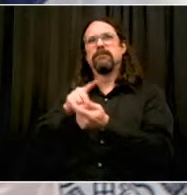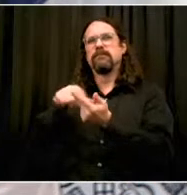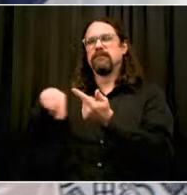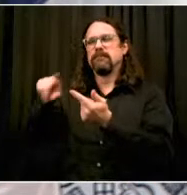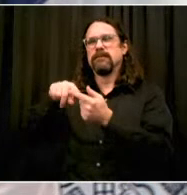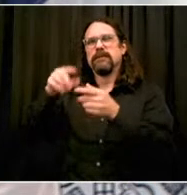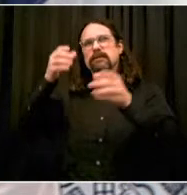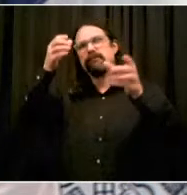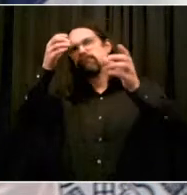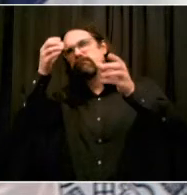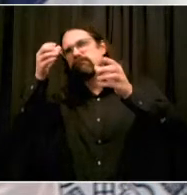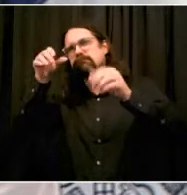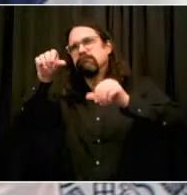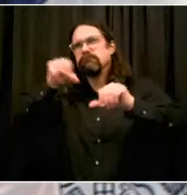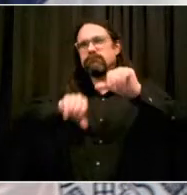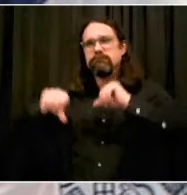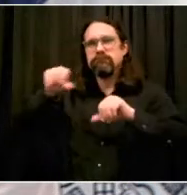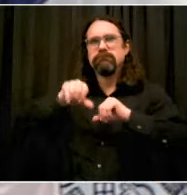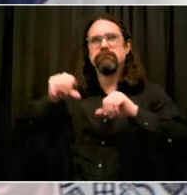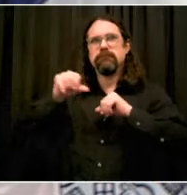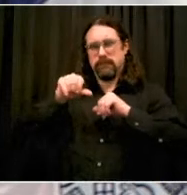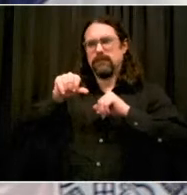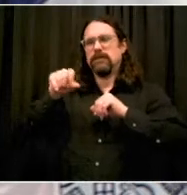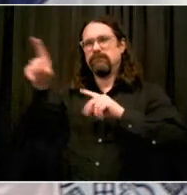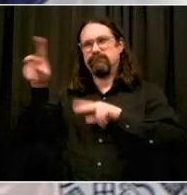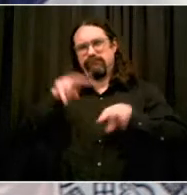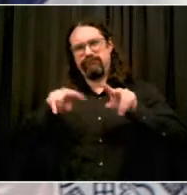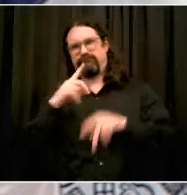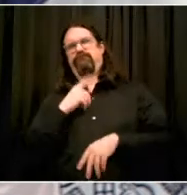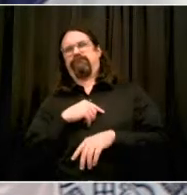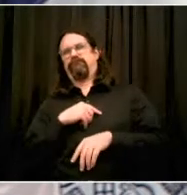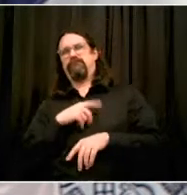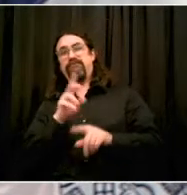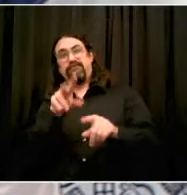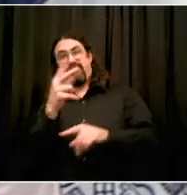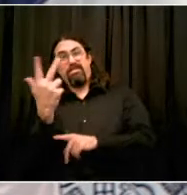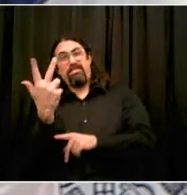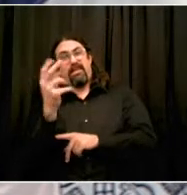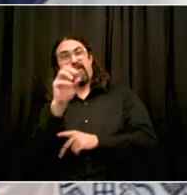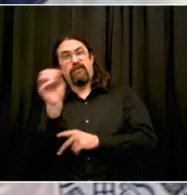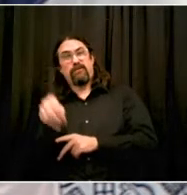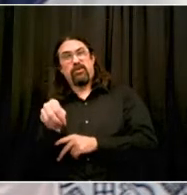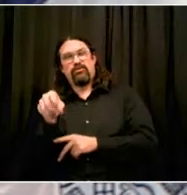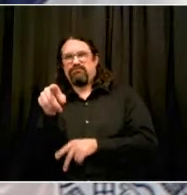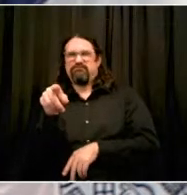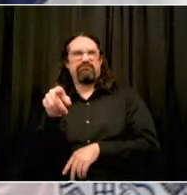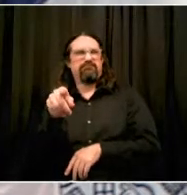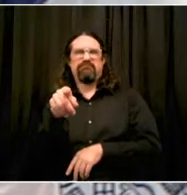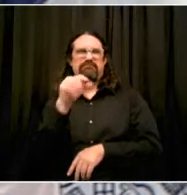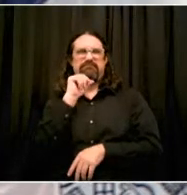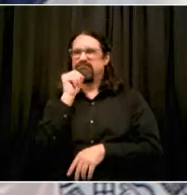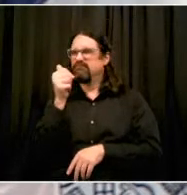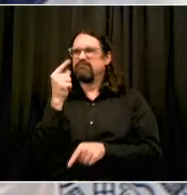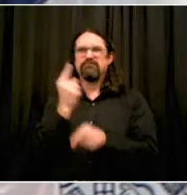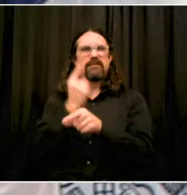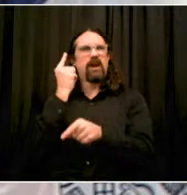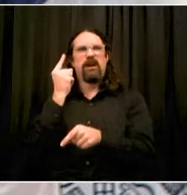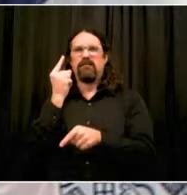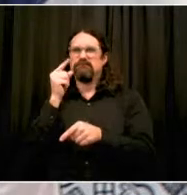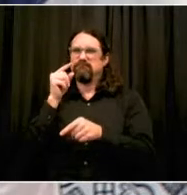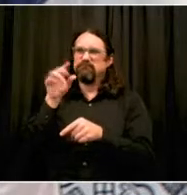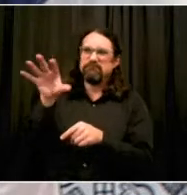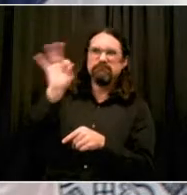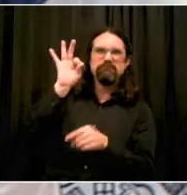in schools. And I was wondering if, Dr. Choksi and Dr. Varma could address that, if you could address